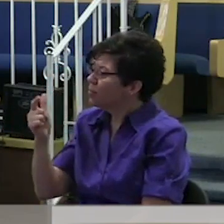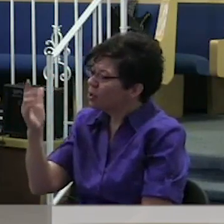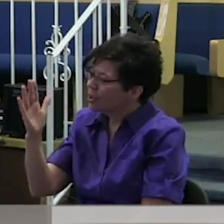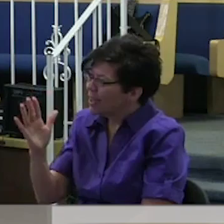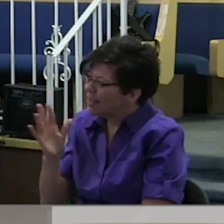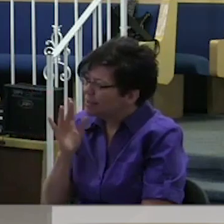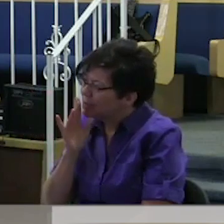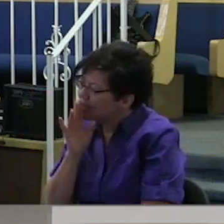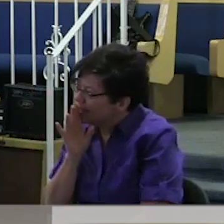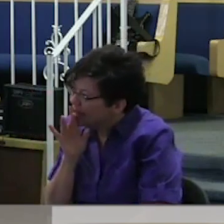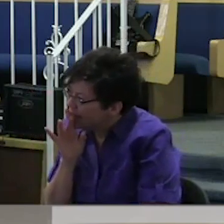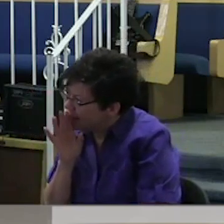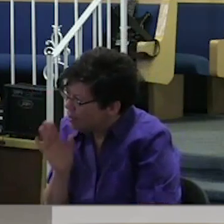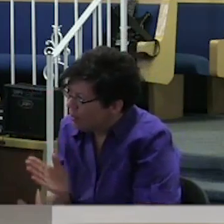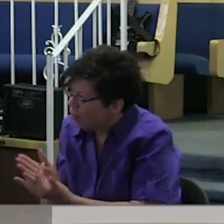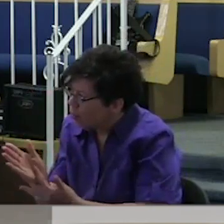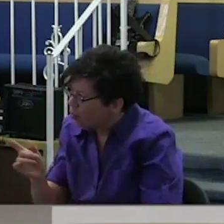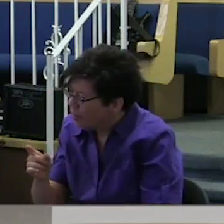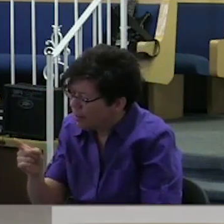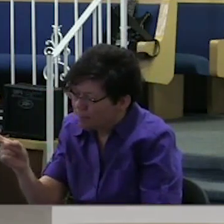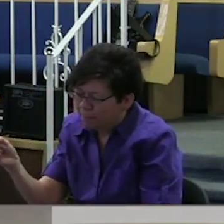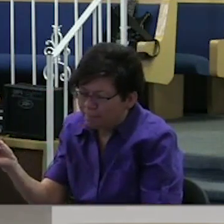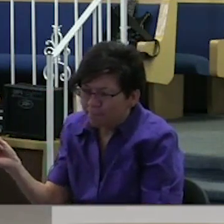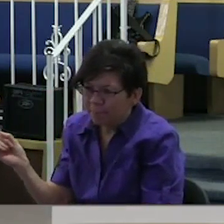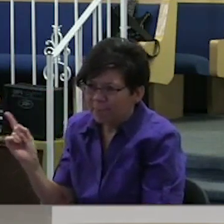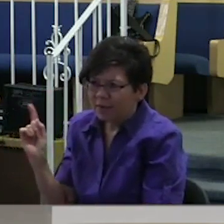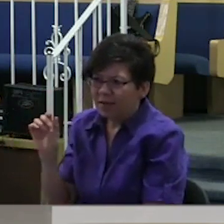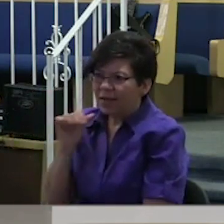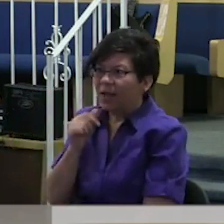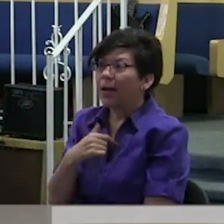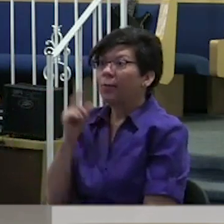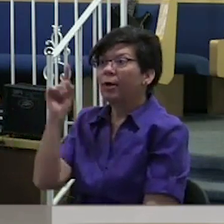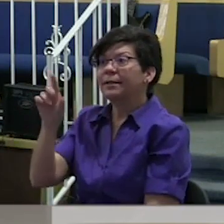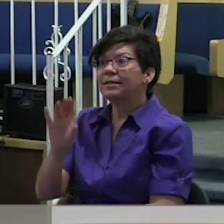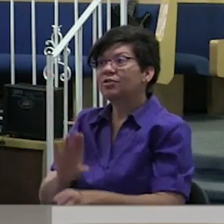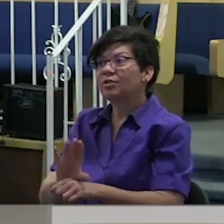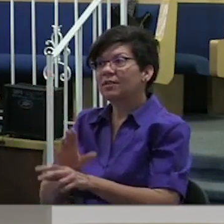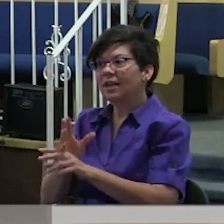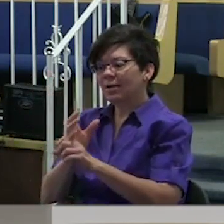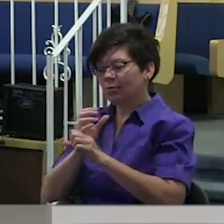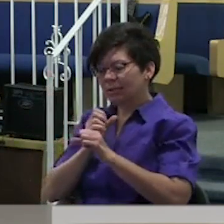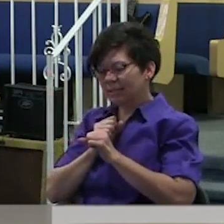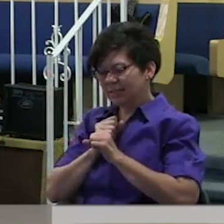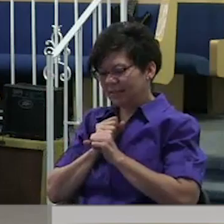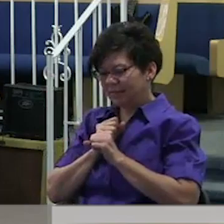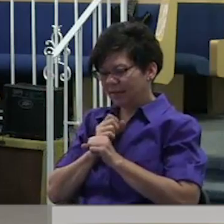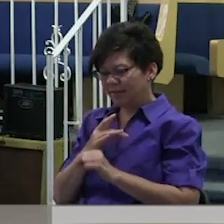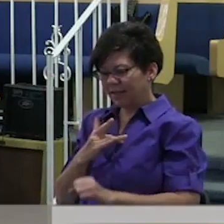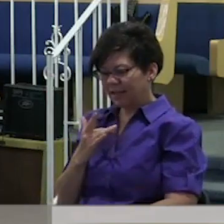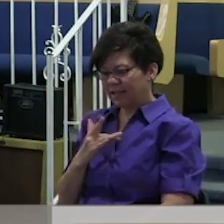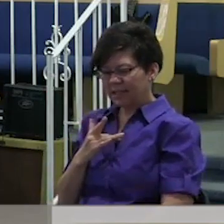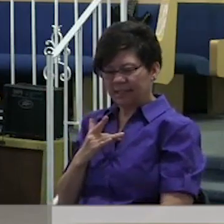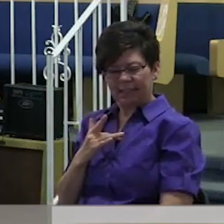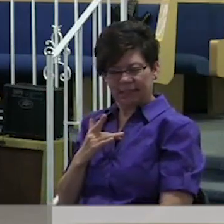God speaking through them, not I went to church and I received a feeling.